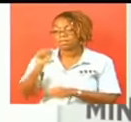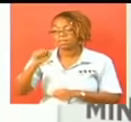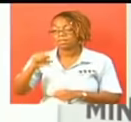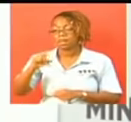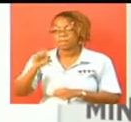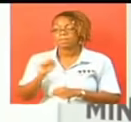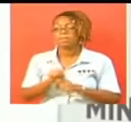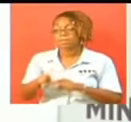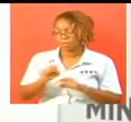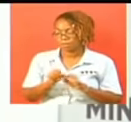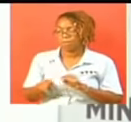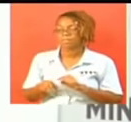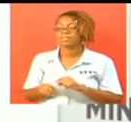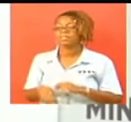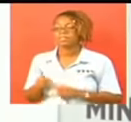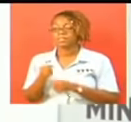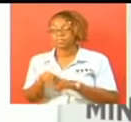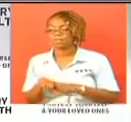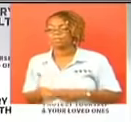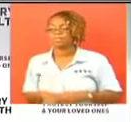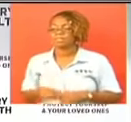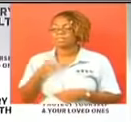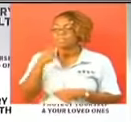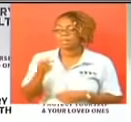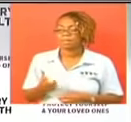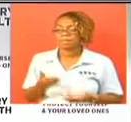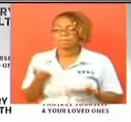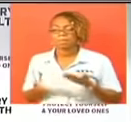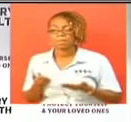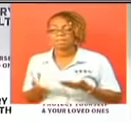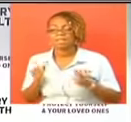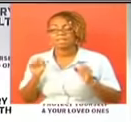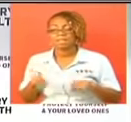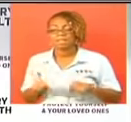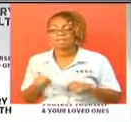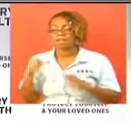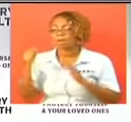fertility. Okay, great. And